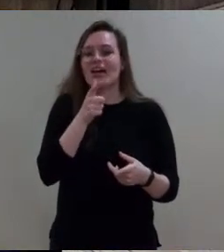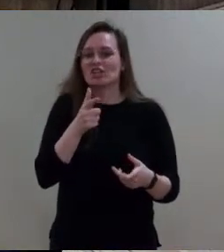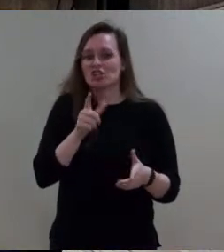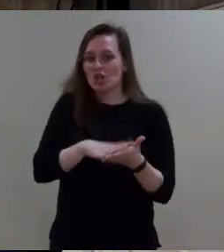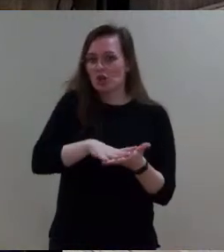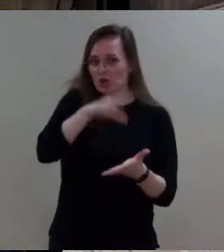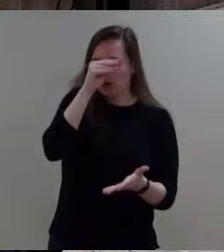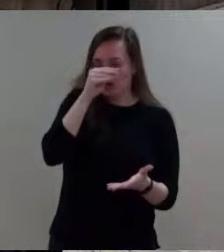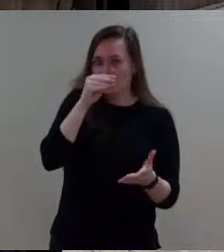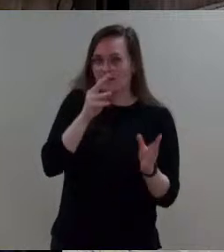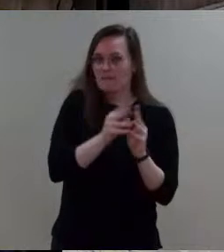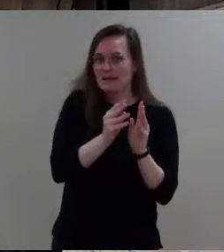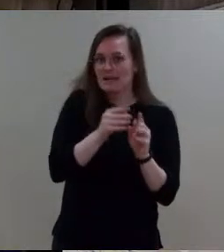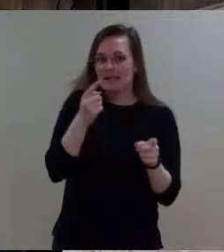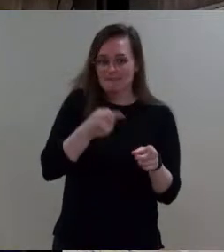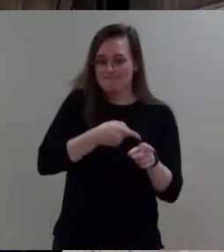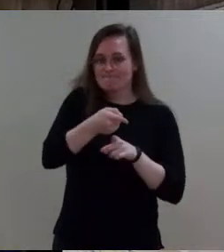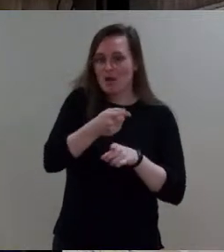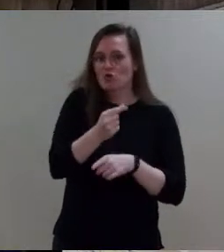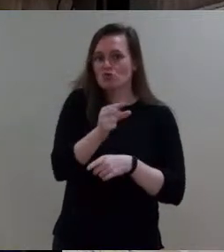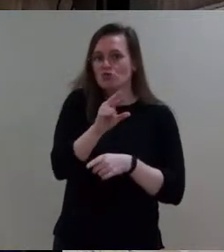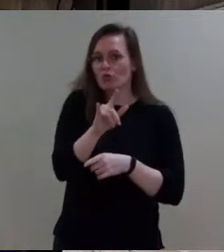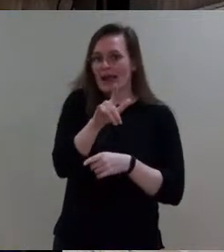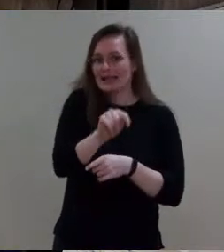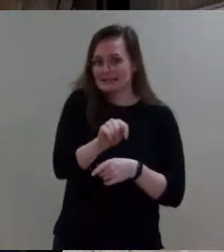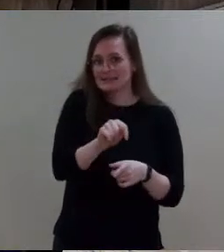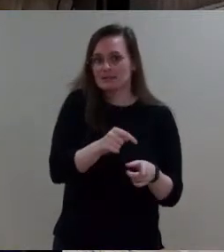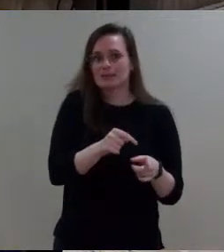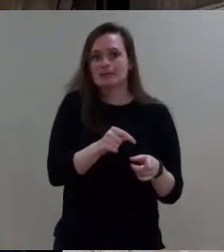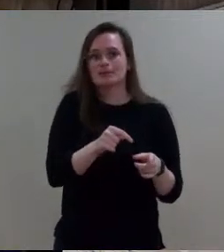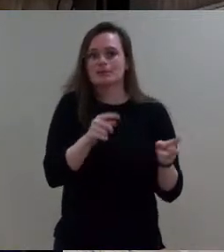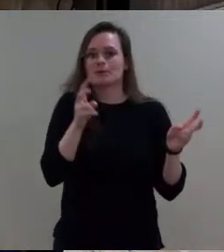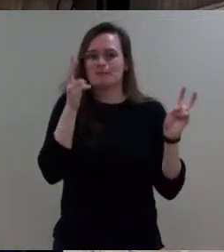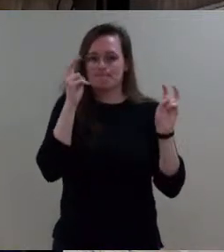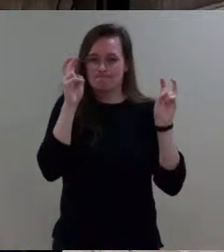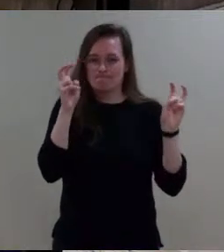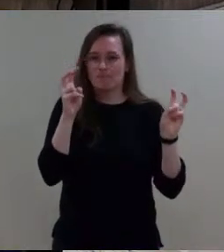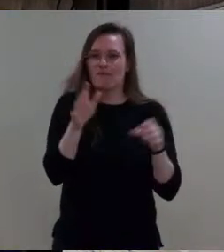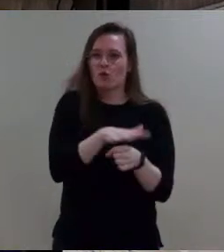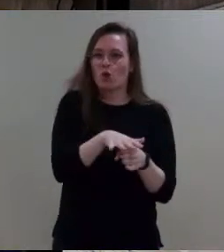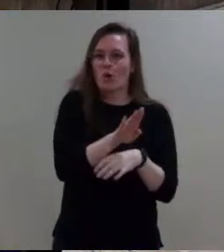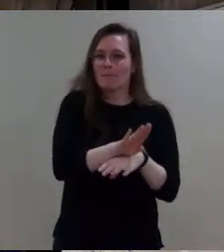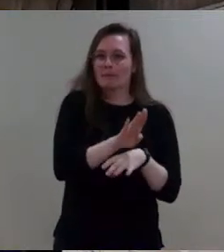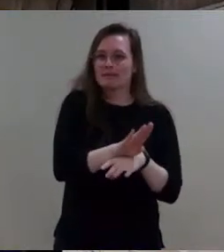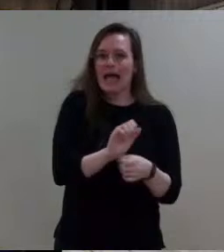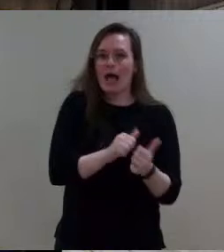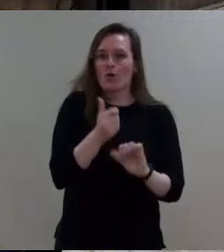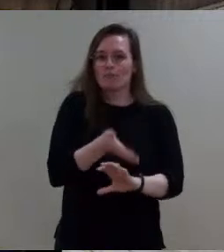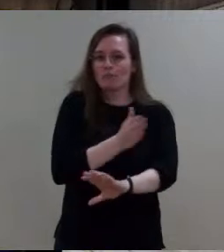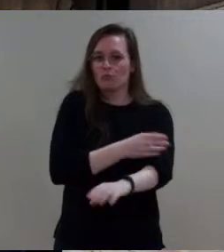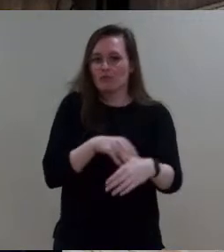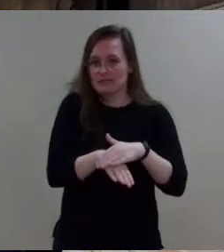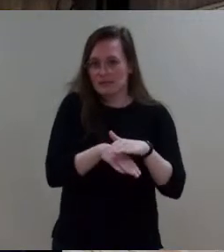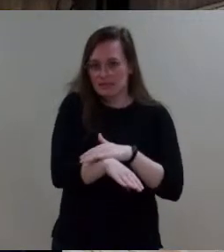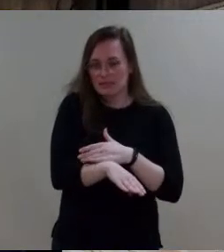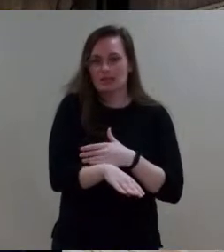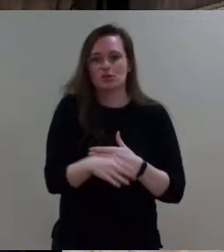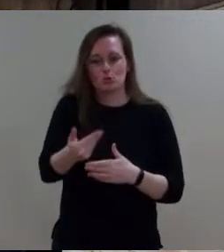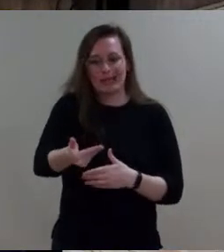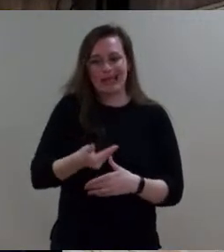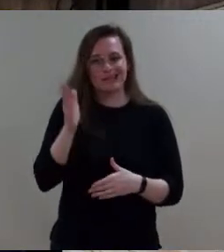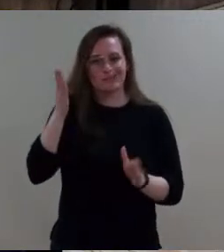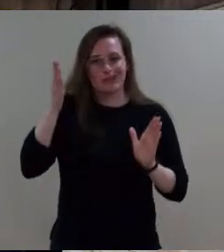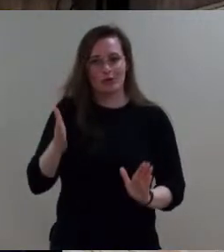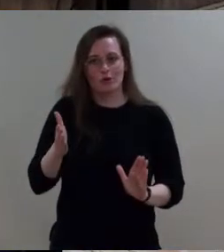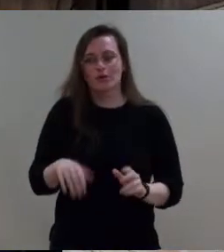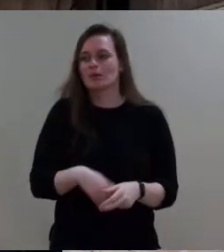grants available regarding improving accessibility for local businesses with a guest speaker. And one of the ones that I want to talk